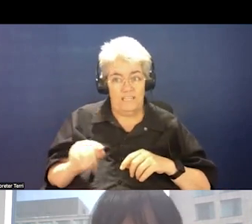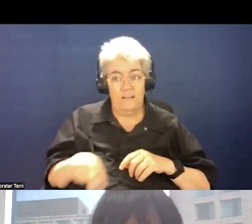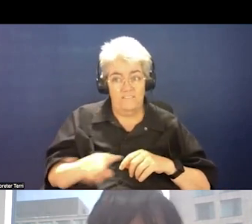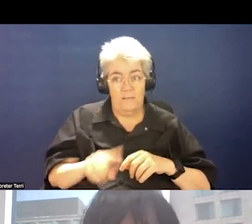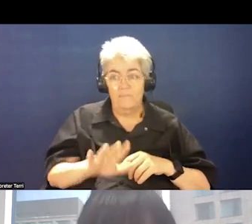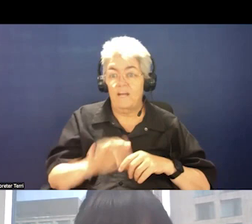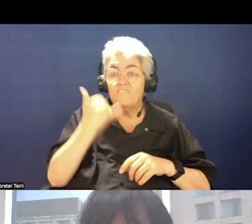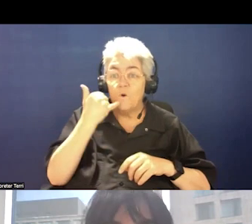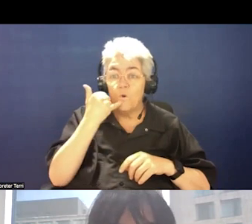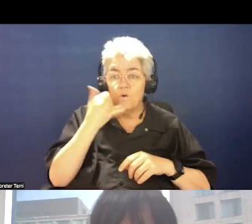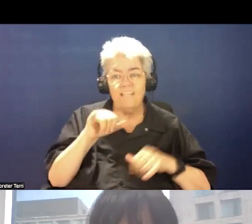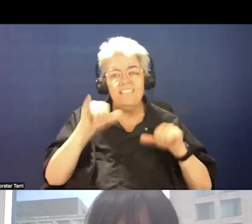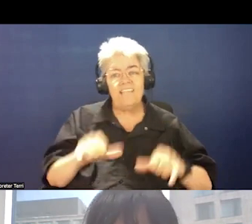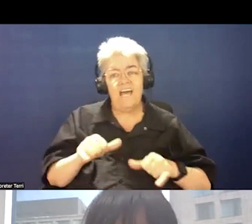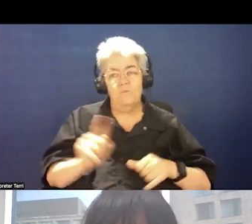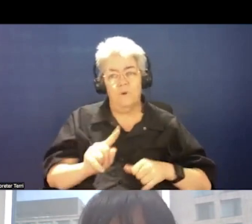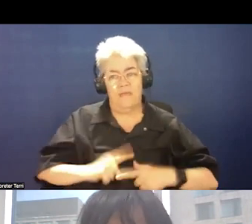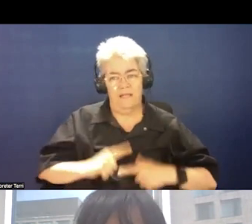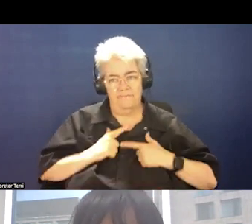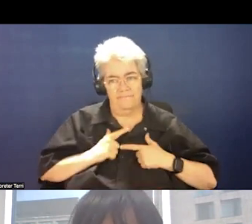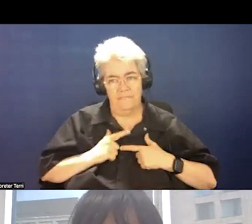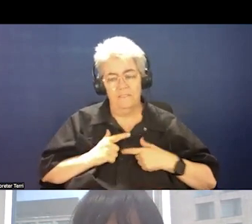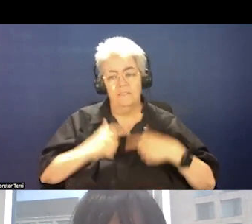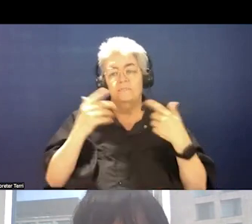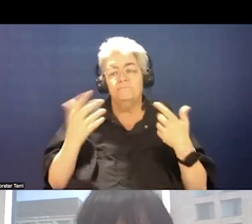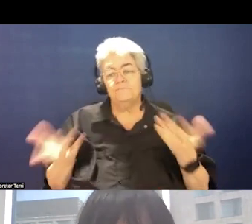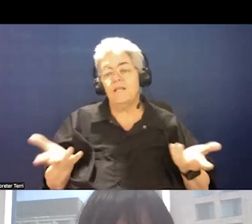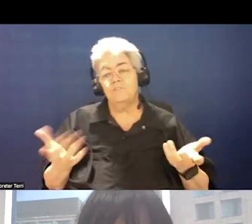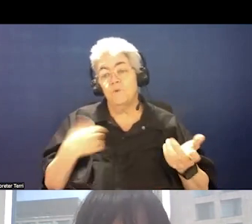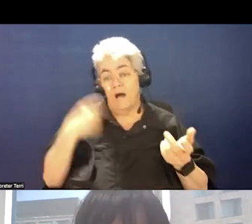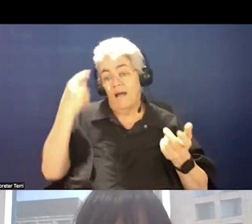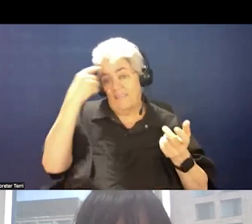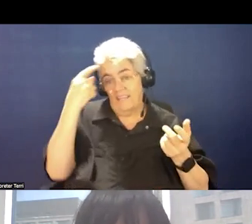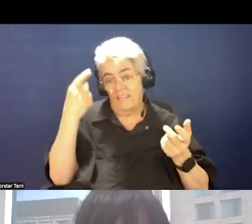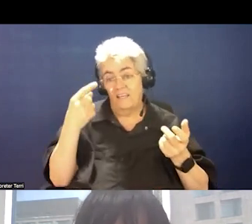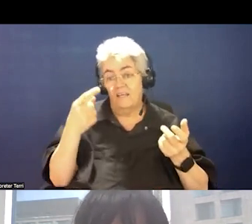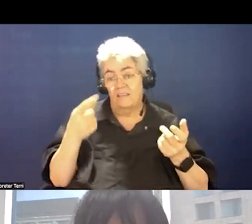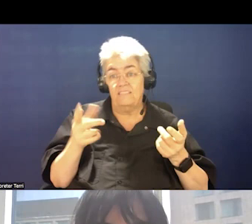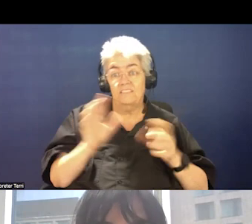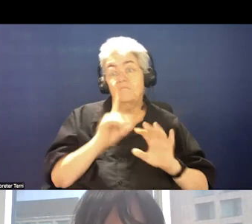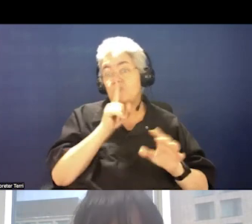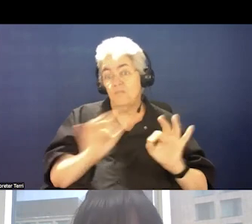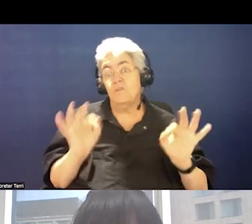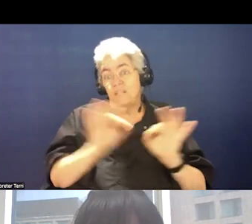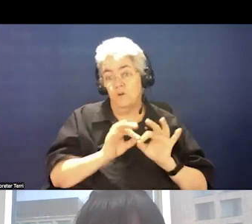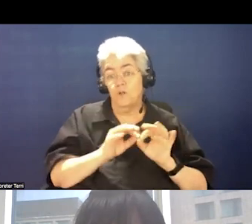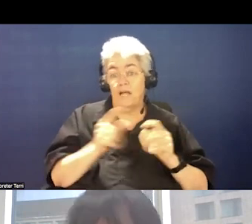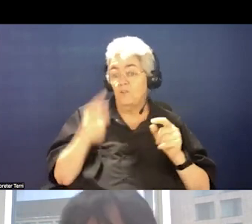cell phone area codes that match the area that they live in. I think that that's really critical. And, you know, you might not